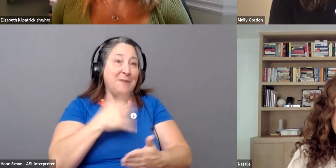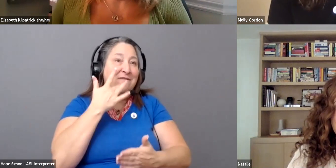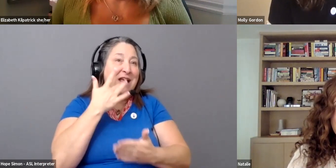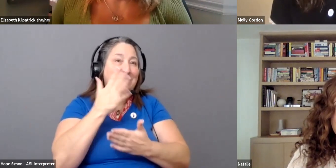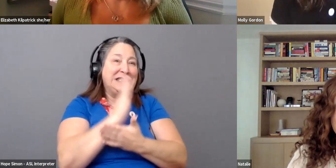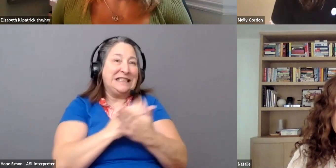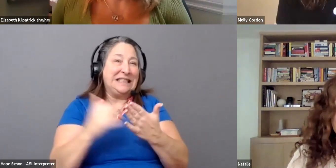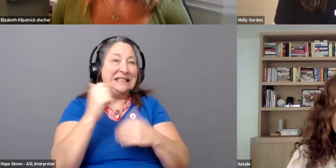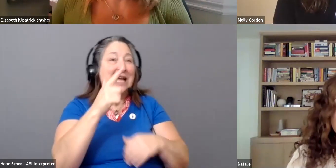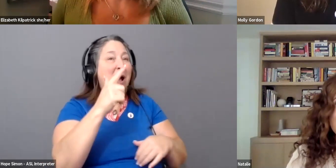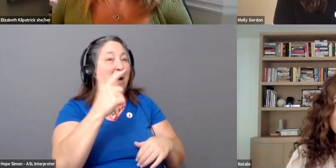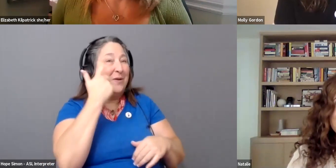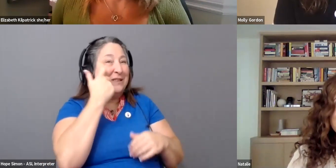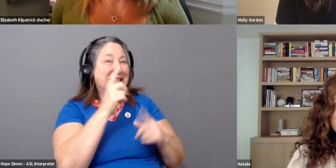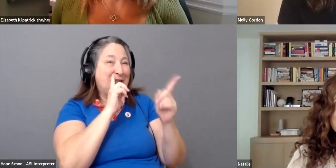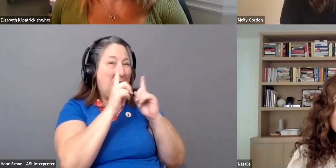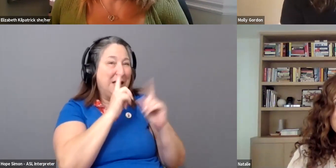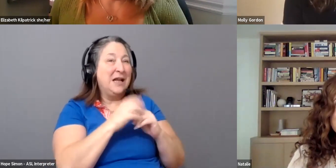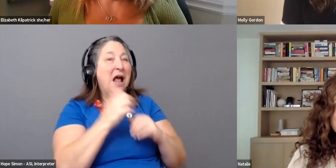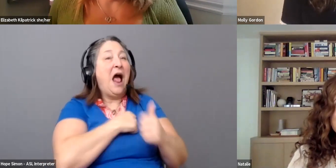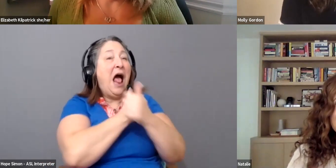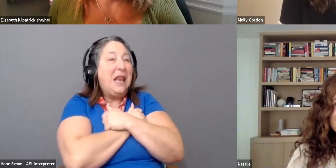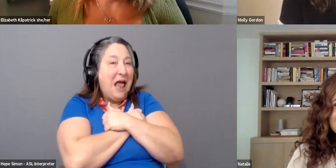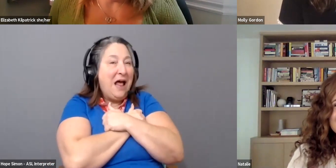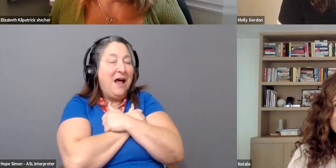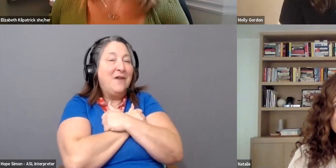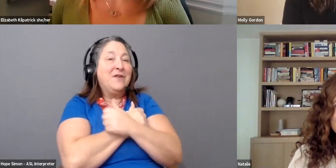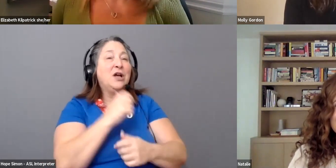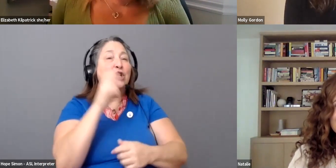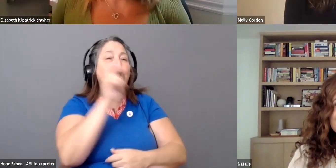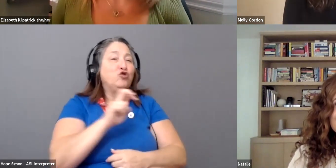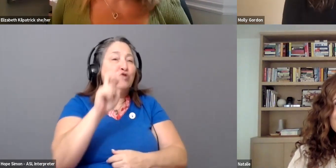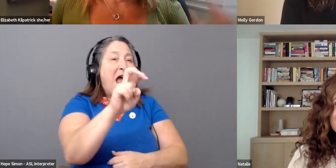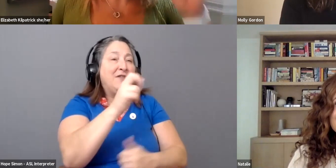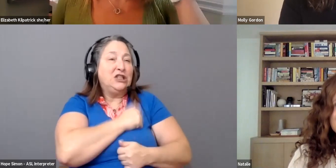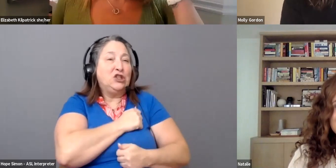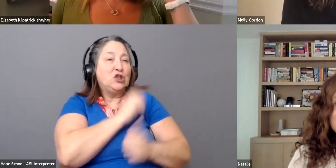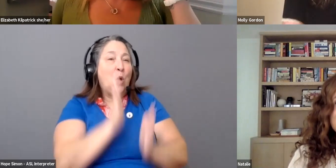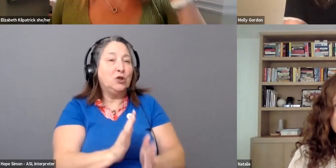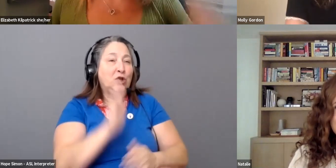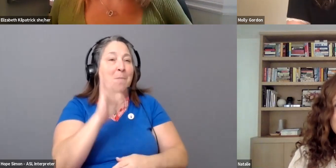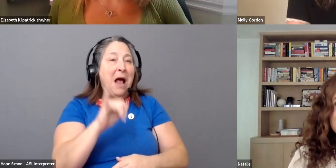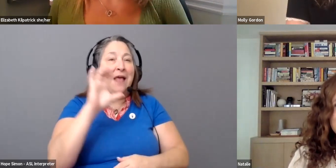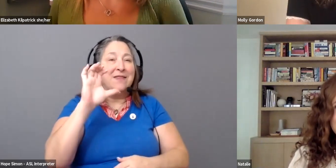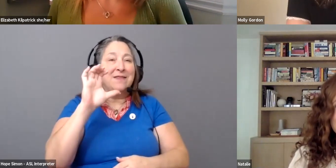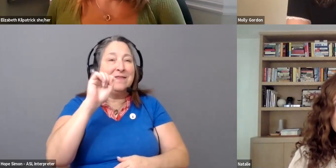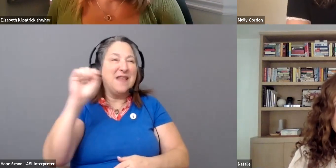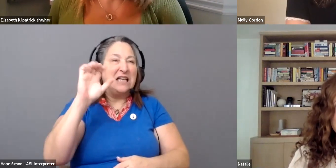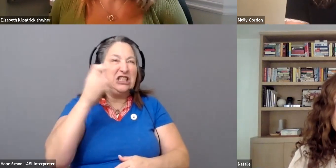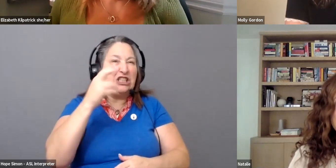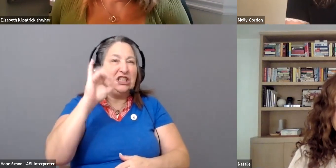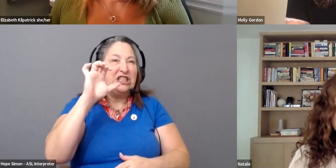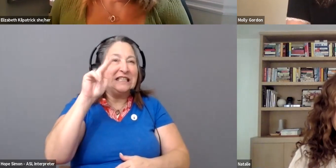Natalie and I were just talking about it. I love singing Traveling Soldier by the Chicks to kind of bring down the mood and kind of just tell a